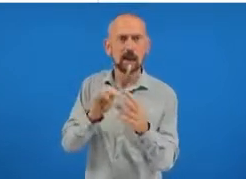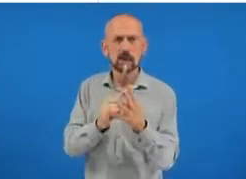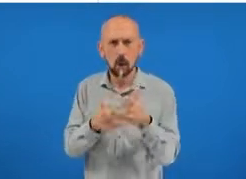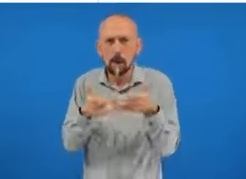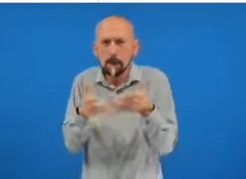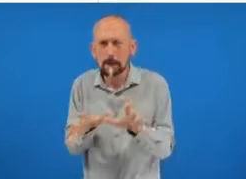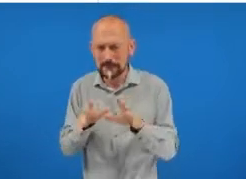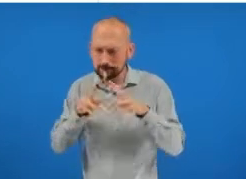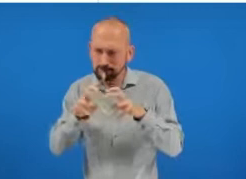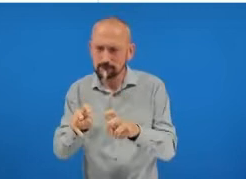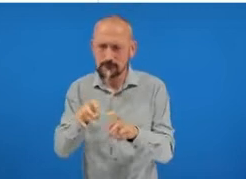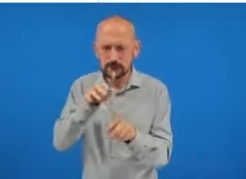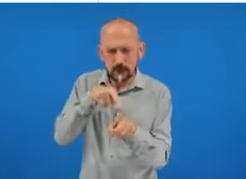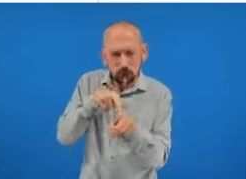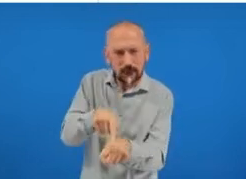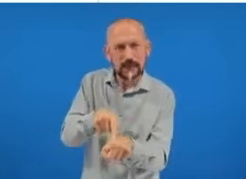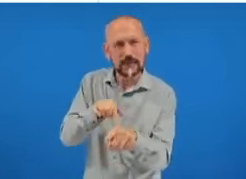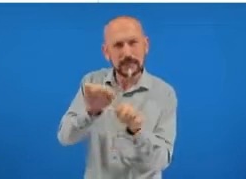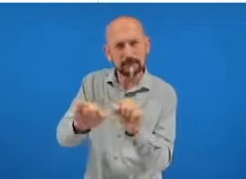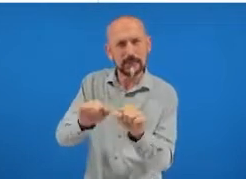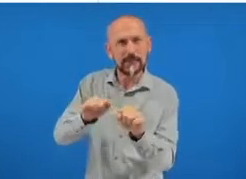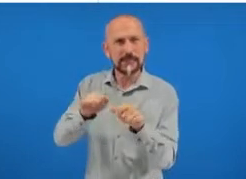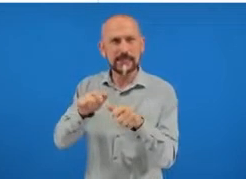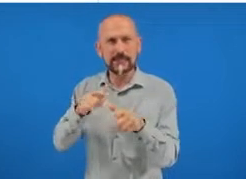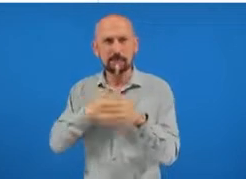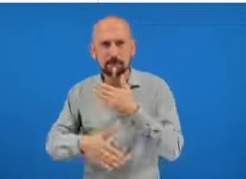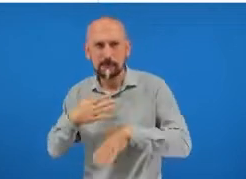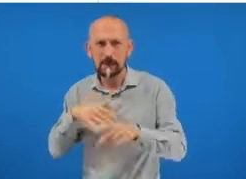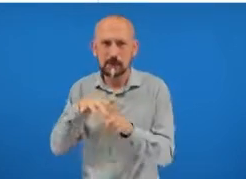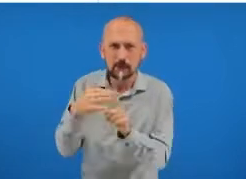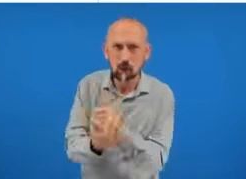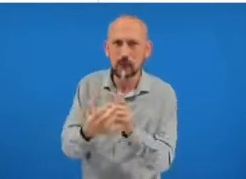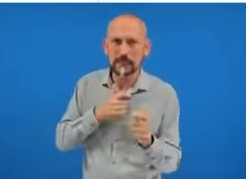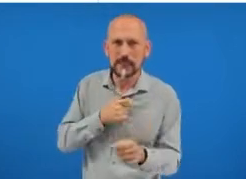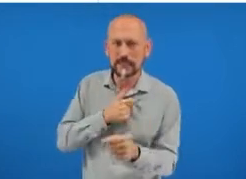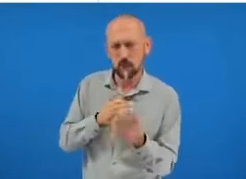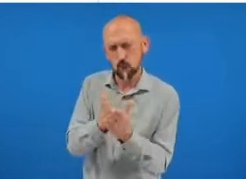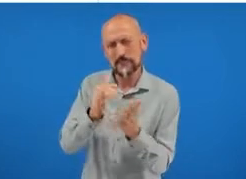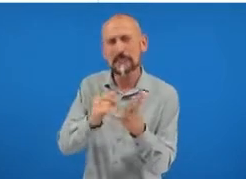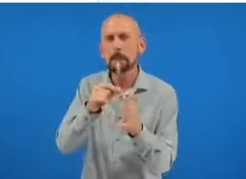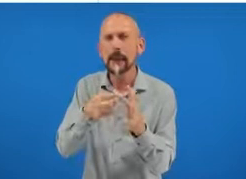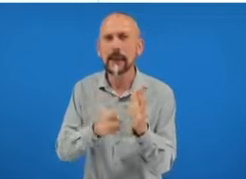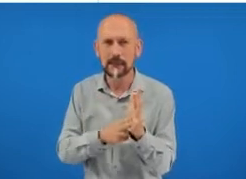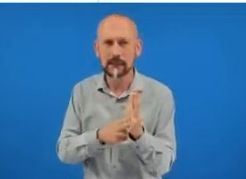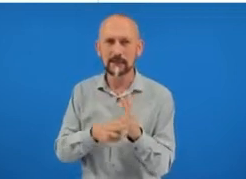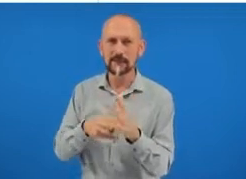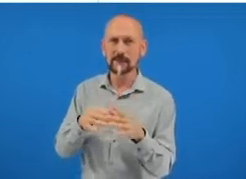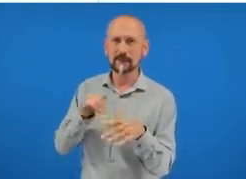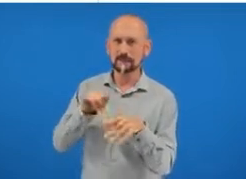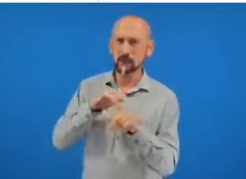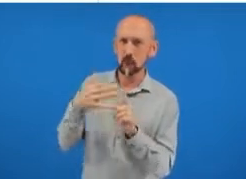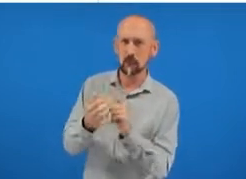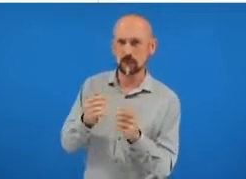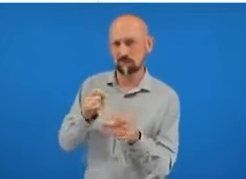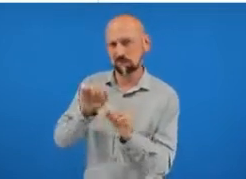phobia inventory. And what they noticed over the first 6 sessions, as you can see in this graph here, that things had started to improve quite early on,